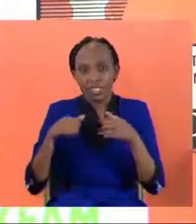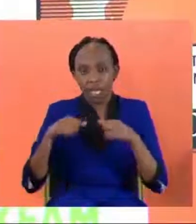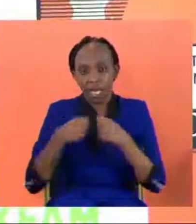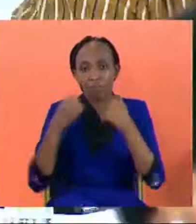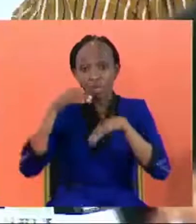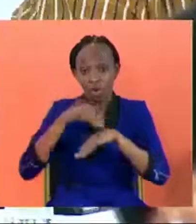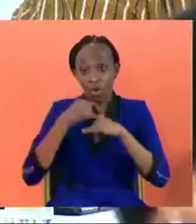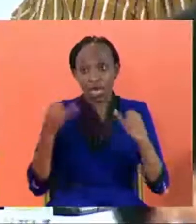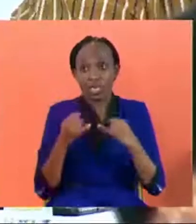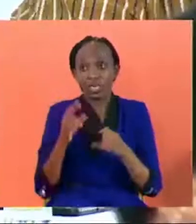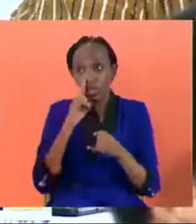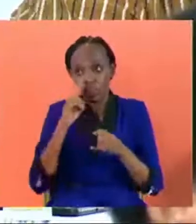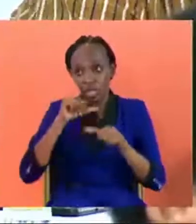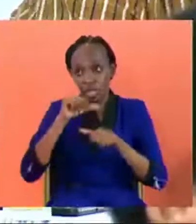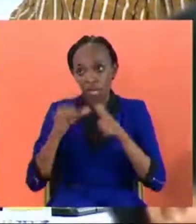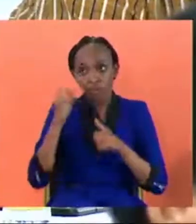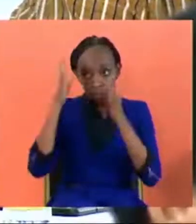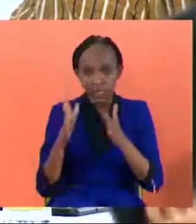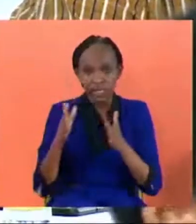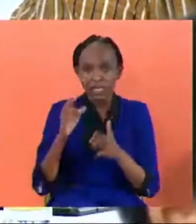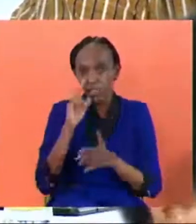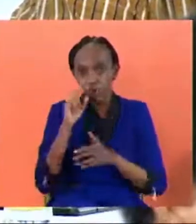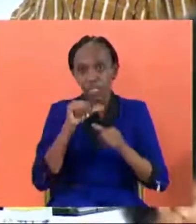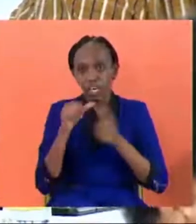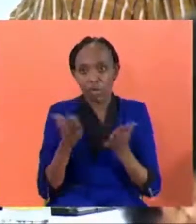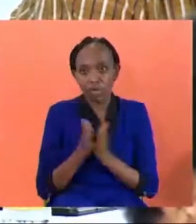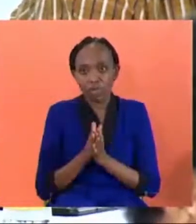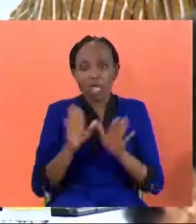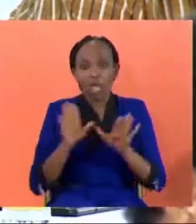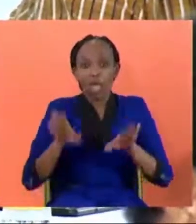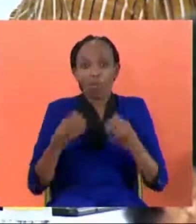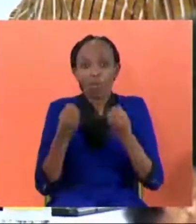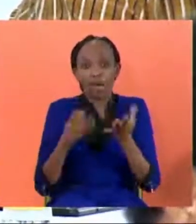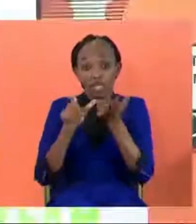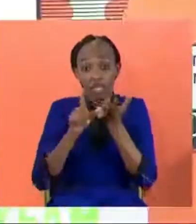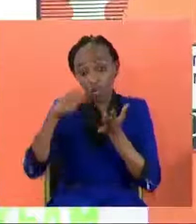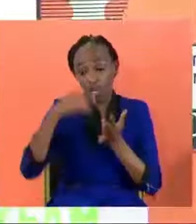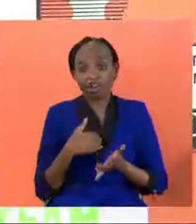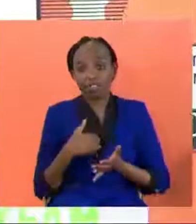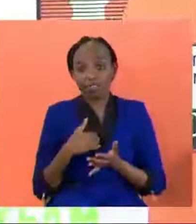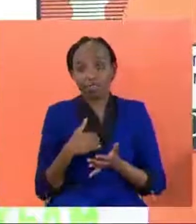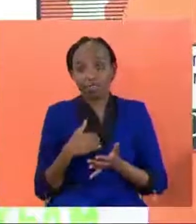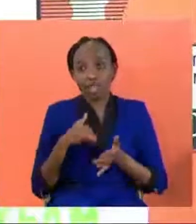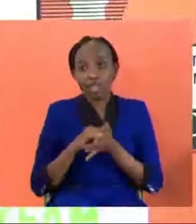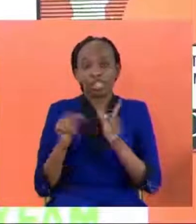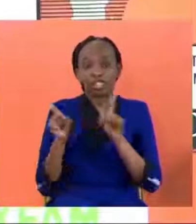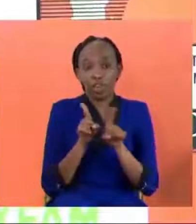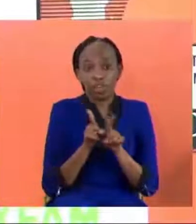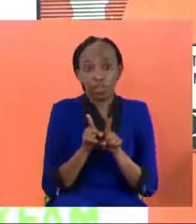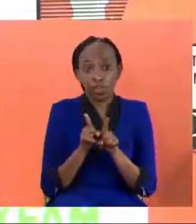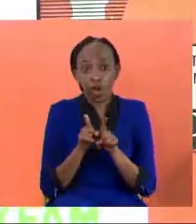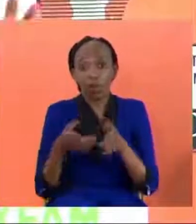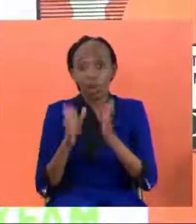we're joking about our politicians, or we're joking about the amount of debt that we're in. So that's also a medium